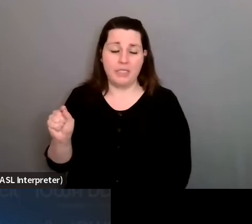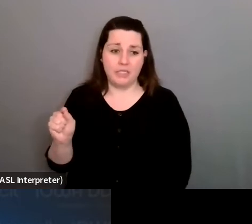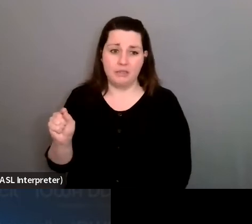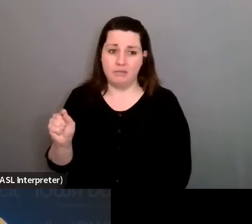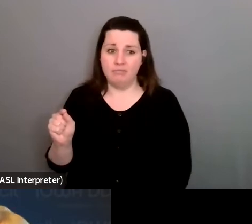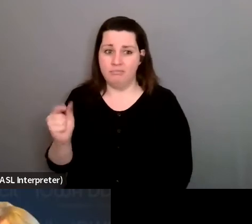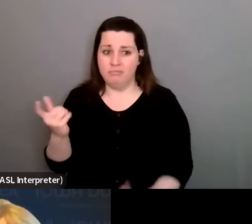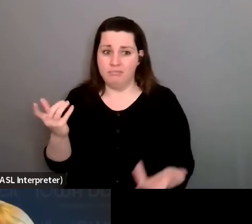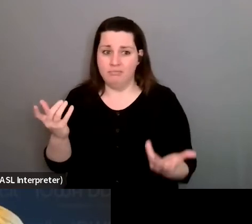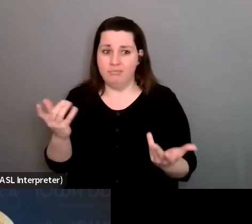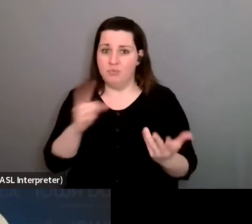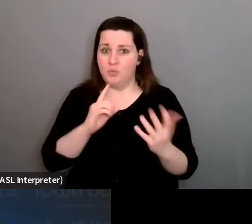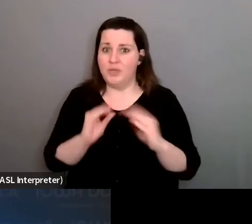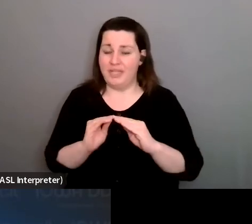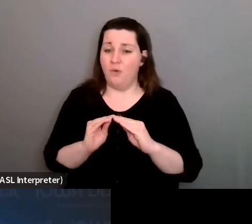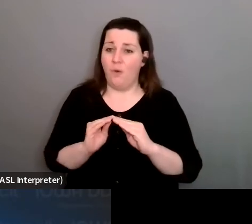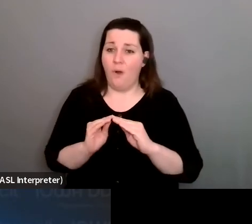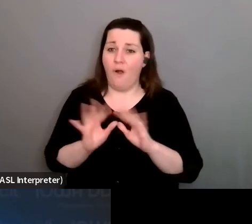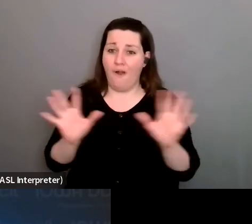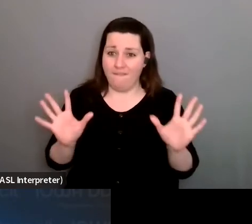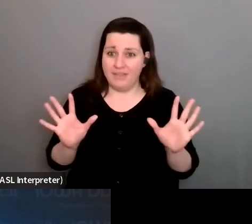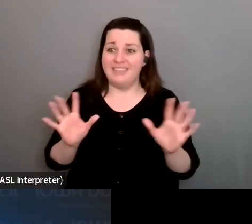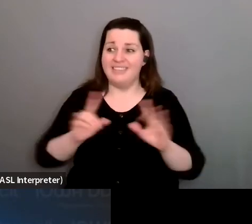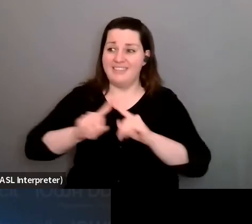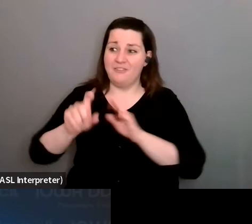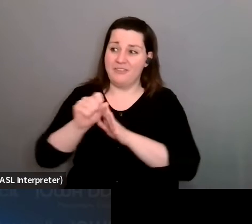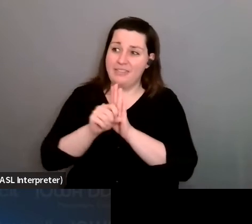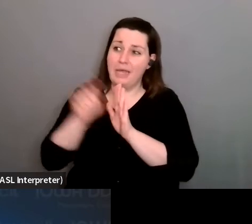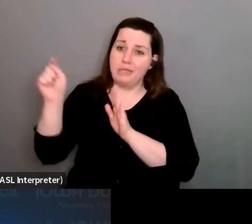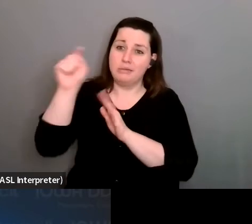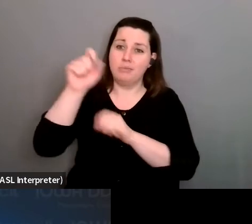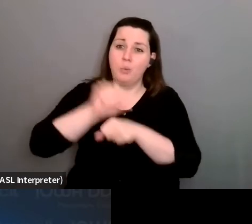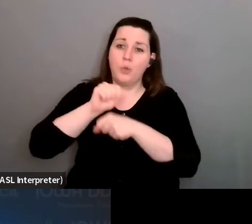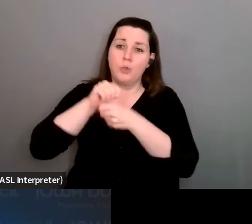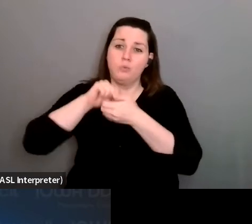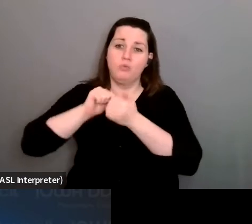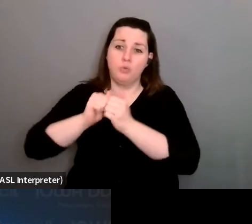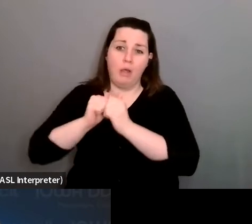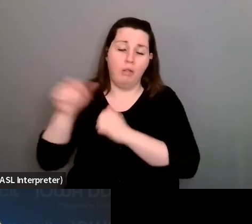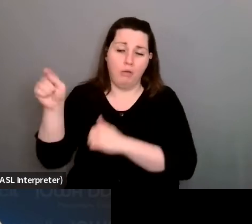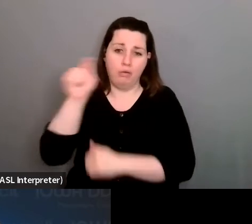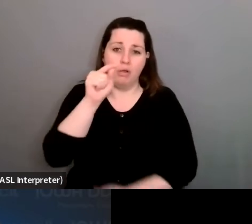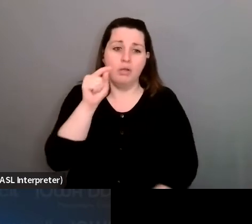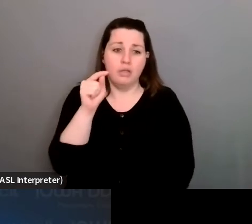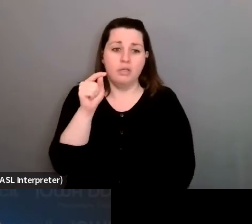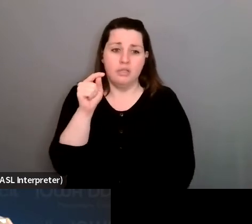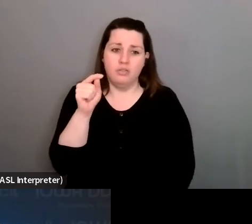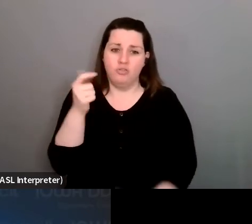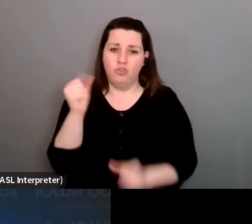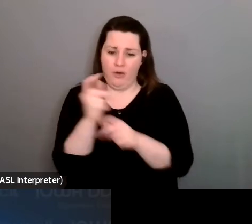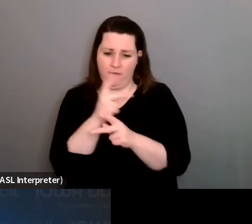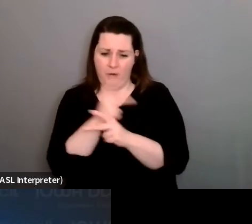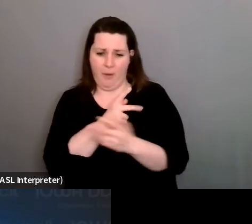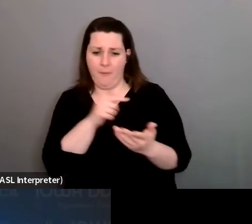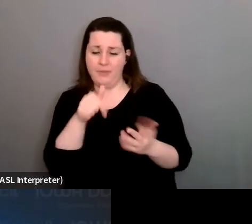work with different states around the country on what we could do to make these